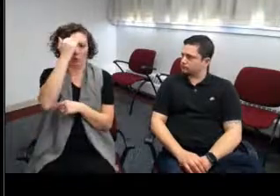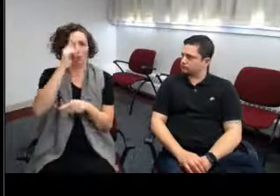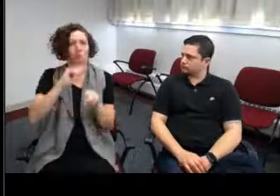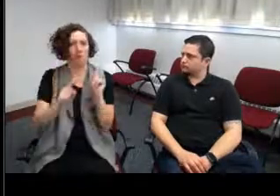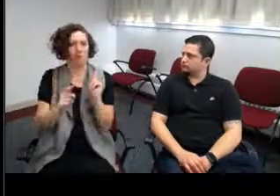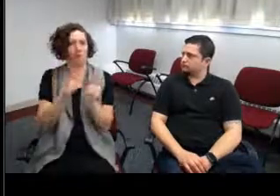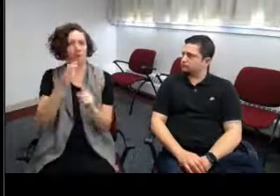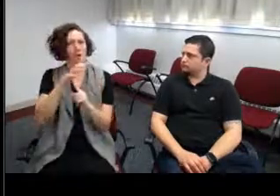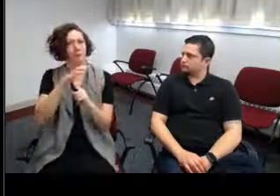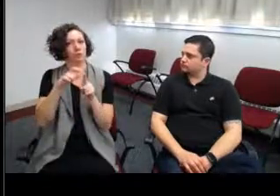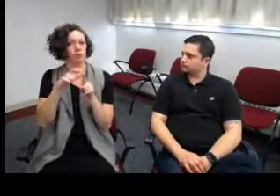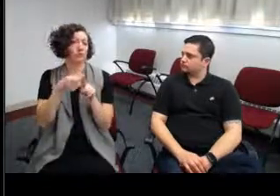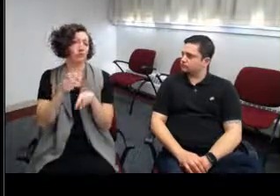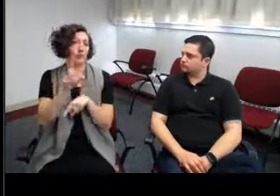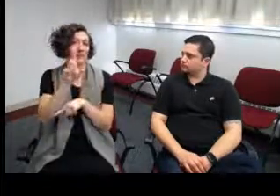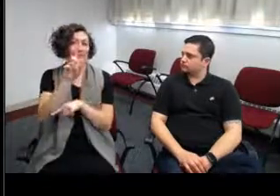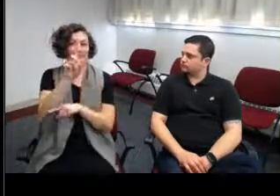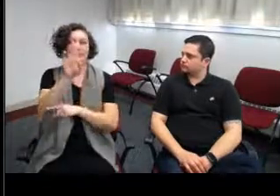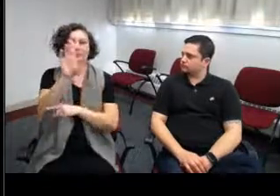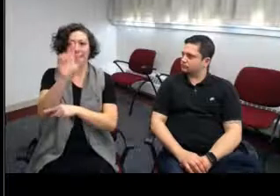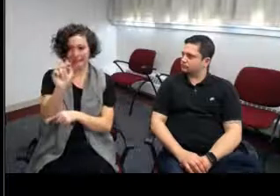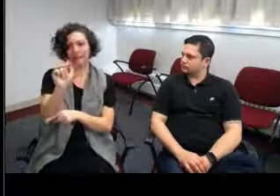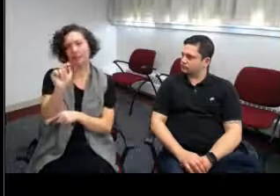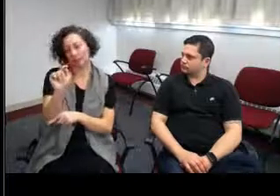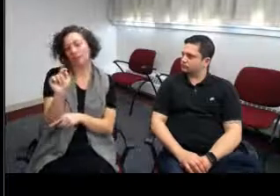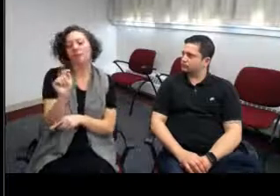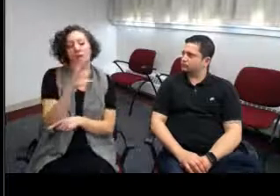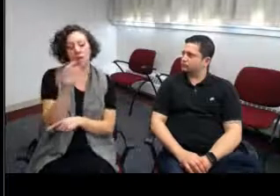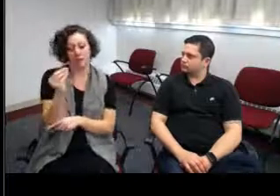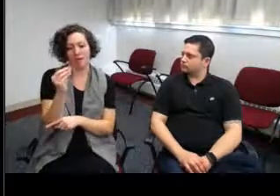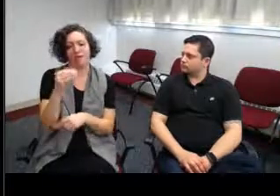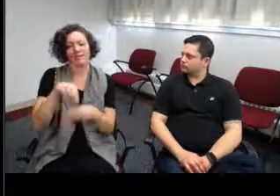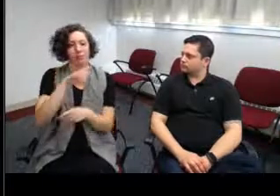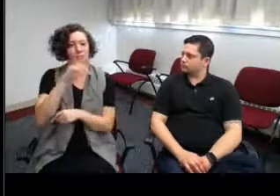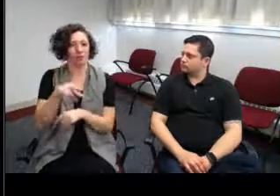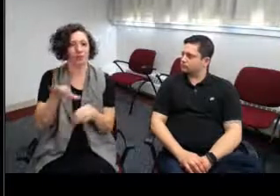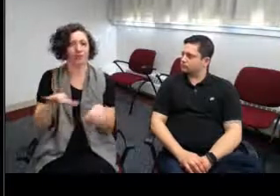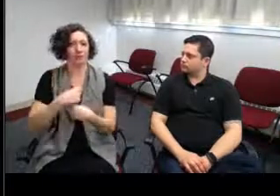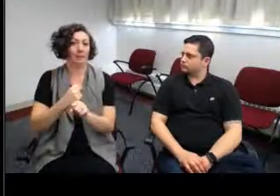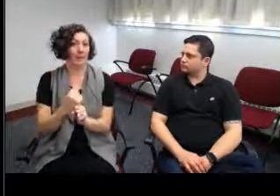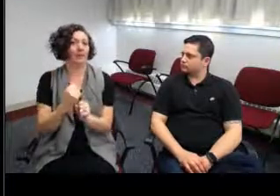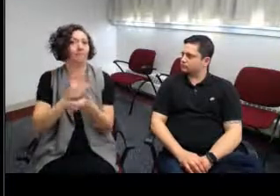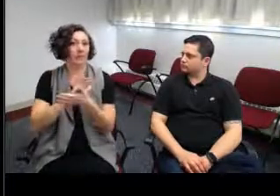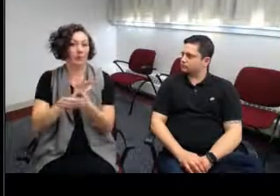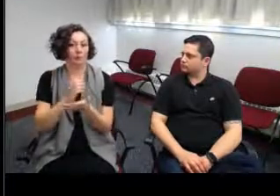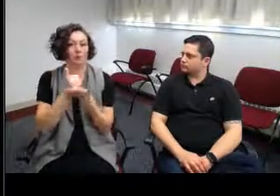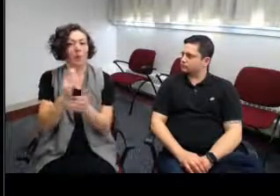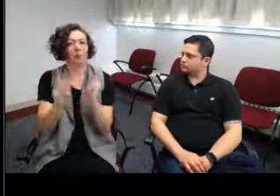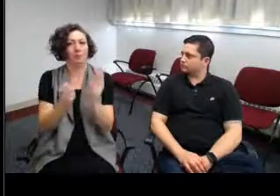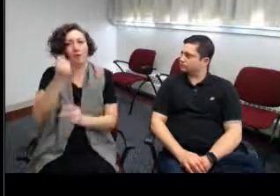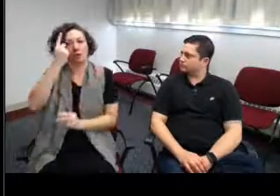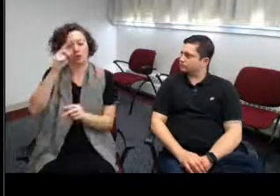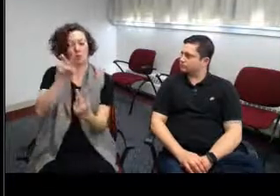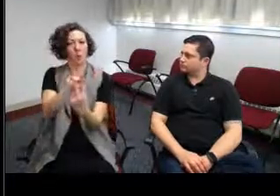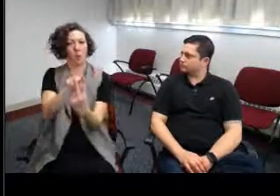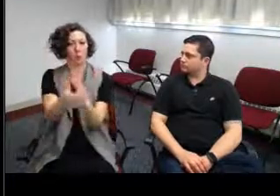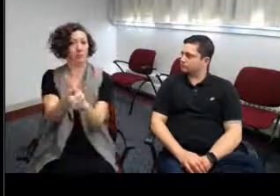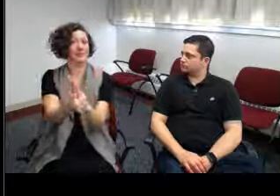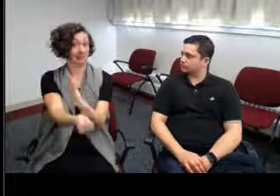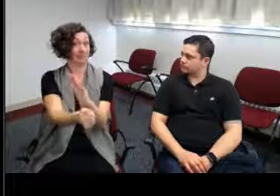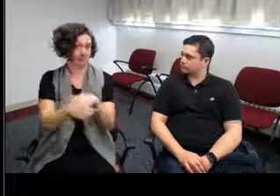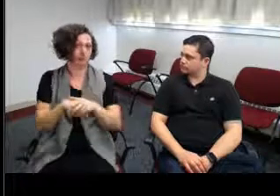those two terms you may or may not be familiar with. They are popular terminology from DBT. And in Rochester,